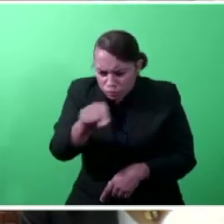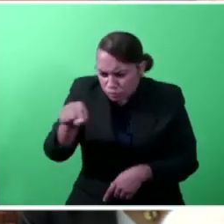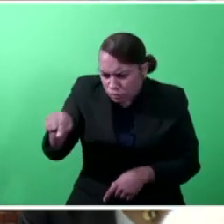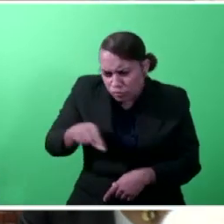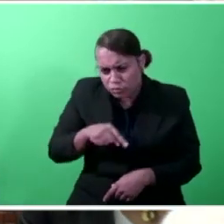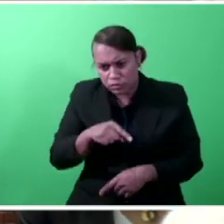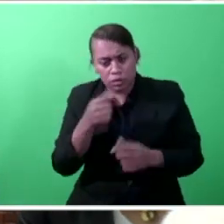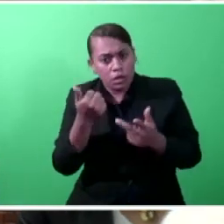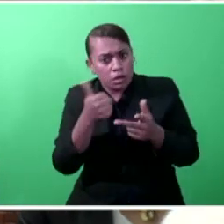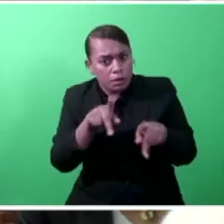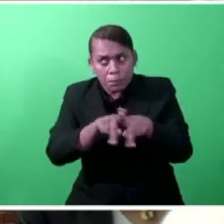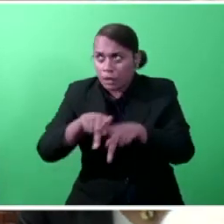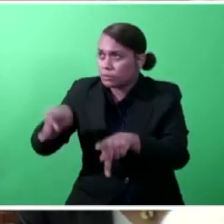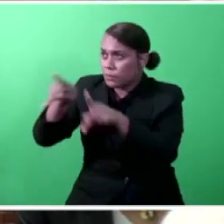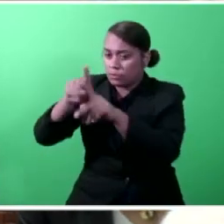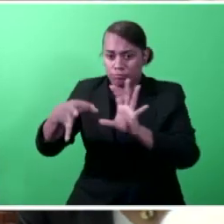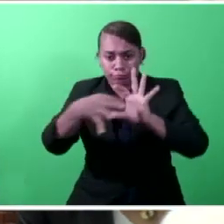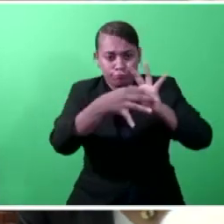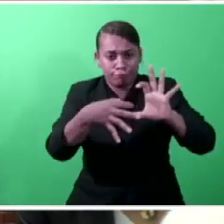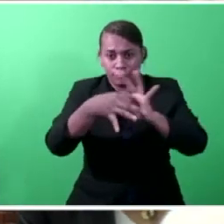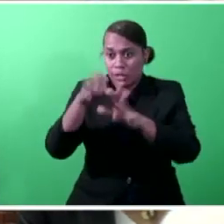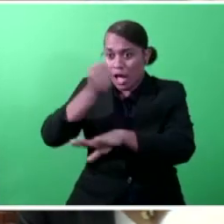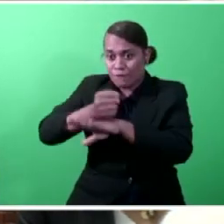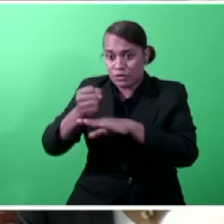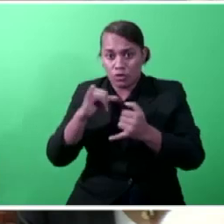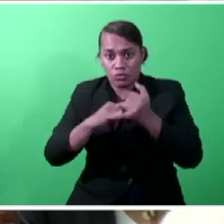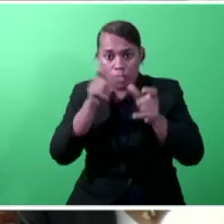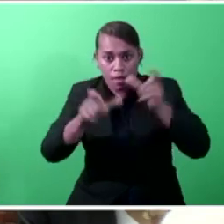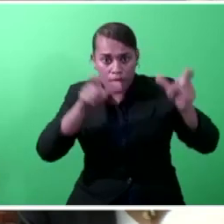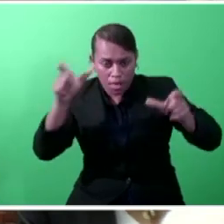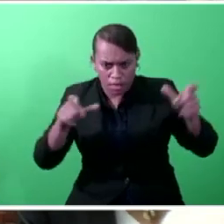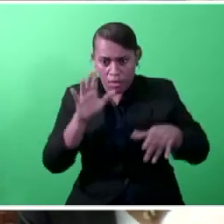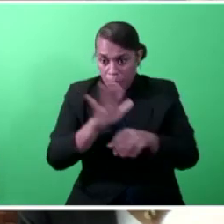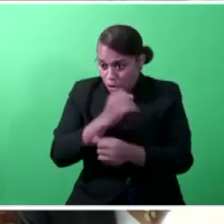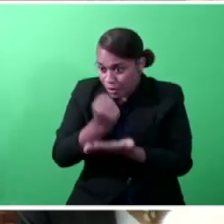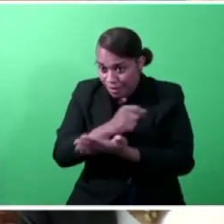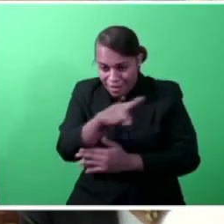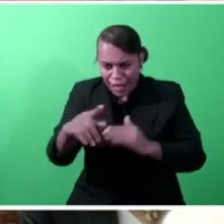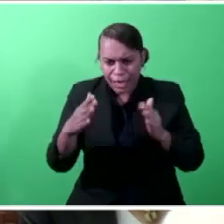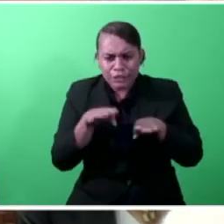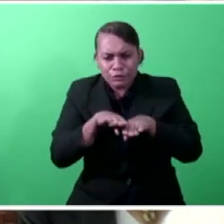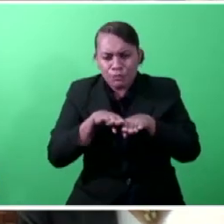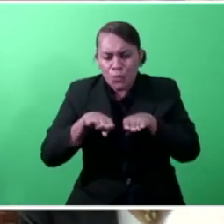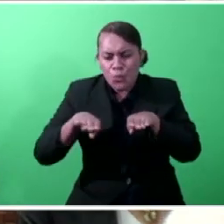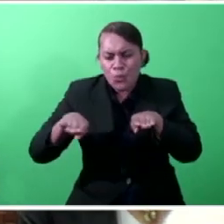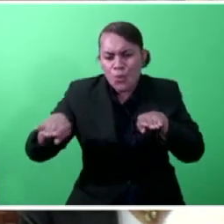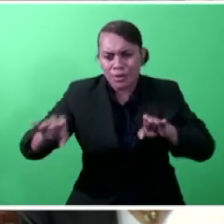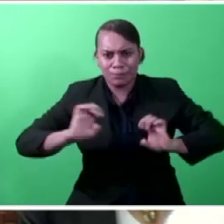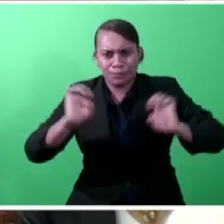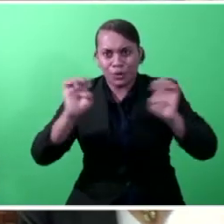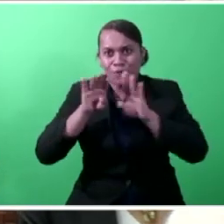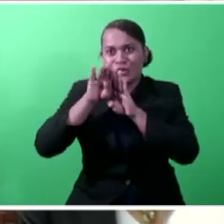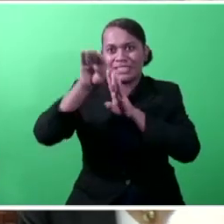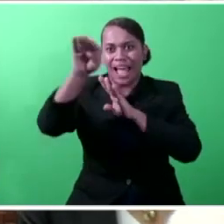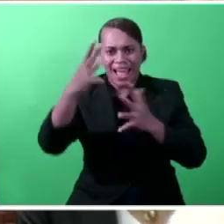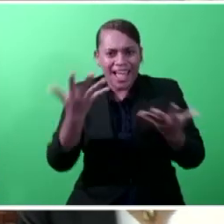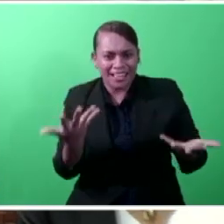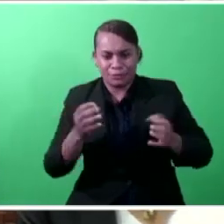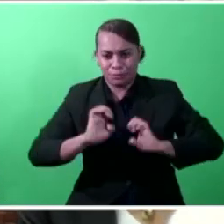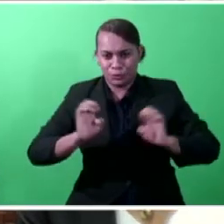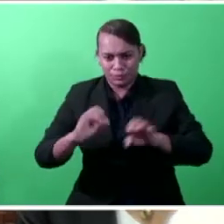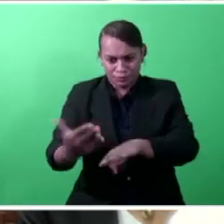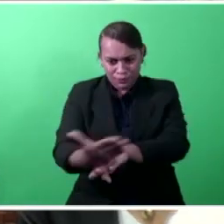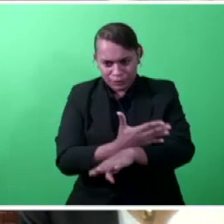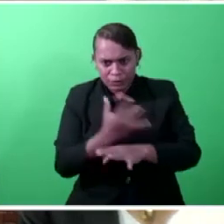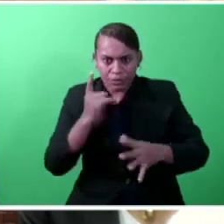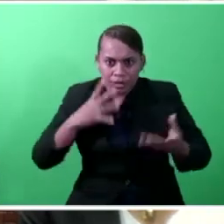partners to government officials to ensure smooth operations of the emergency operations center in the event of a disaster. In summing up,